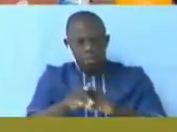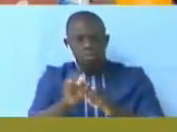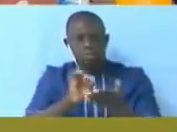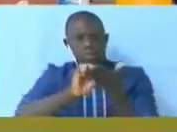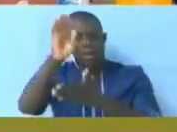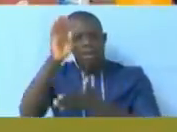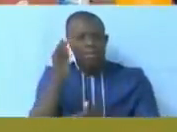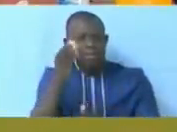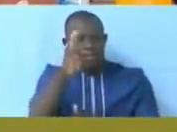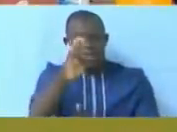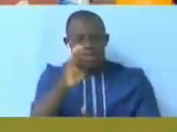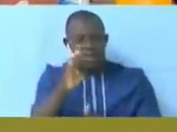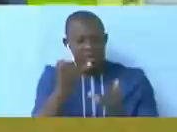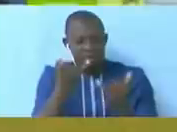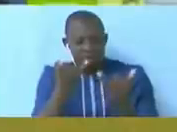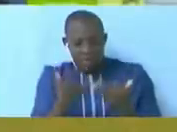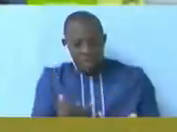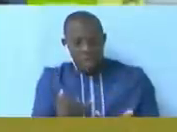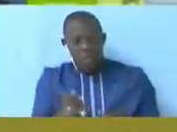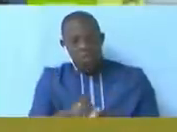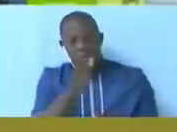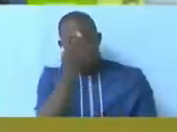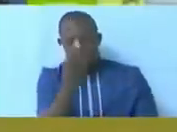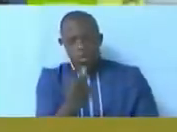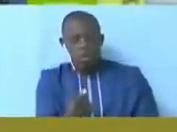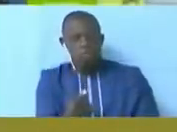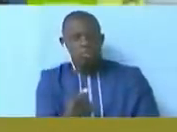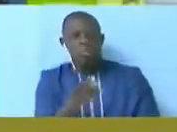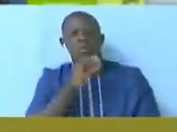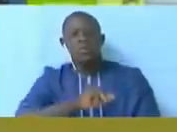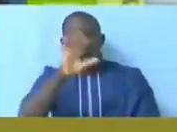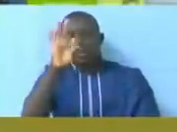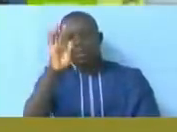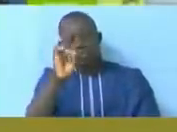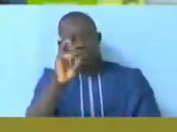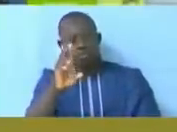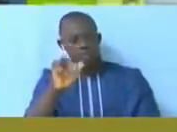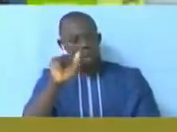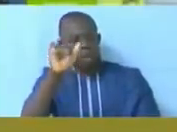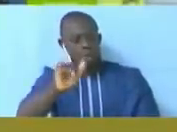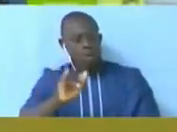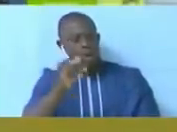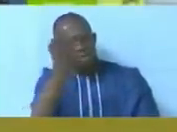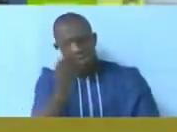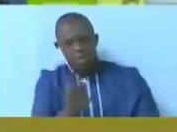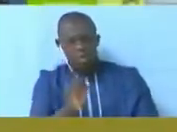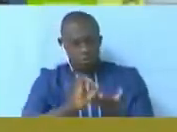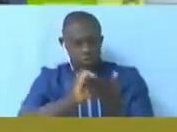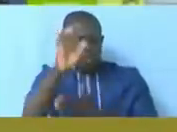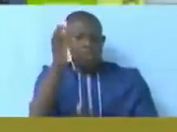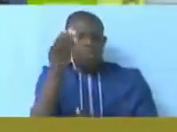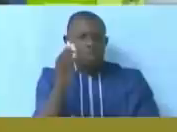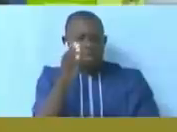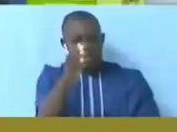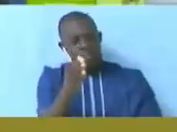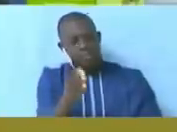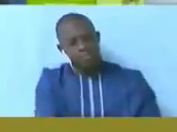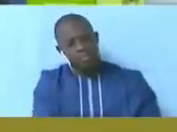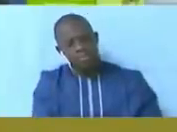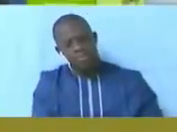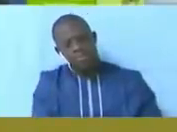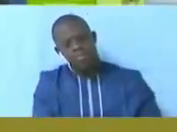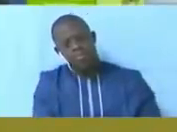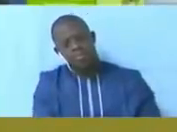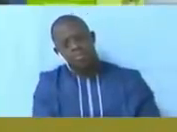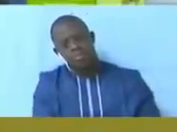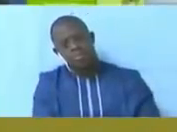Toure. Brio for Chief Justice ye afana ye jabinyela ko enko ñin tembe magistrate do